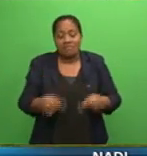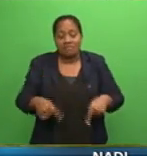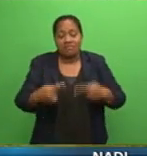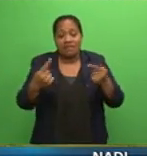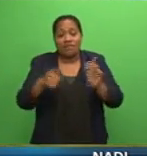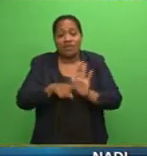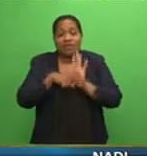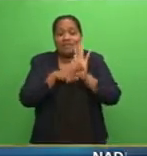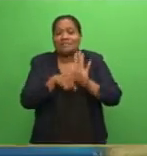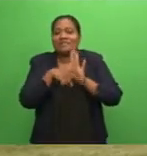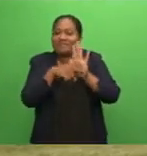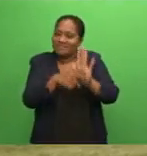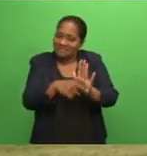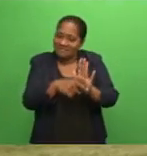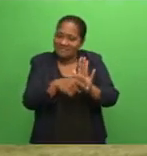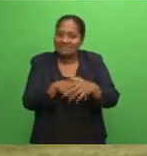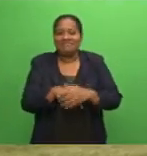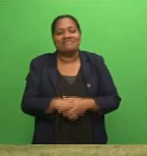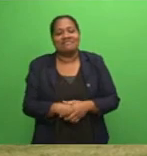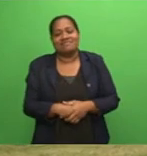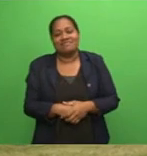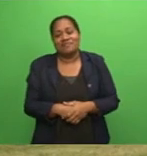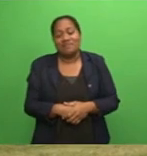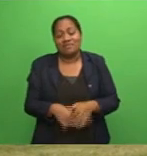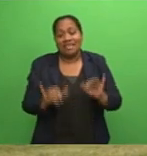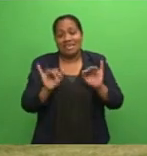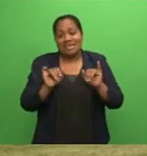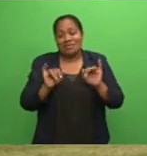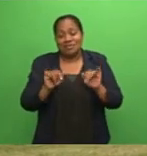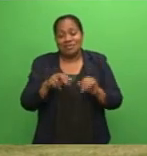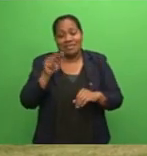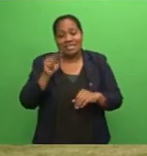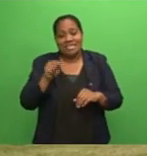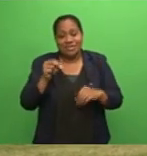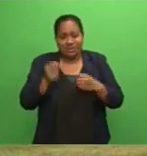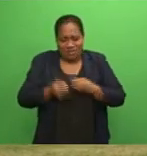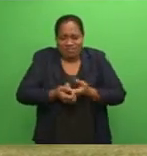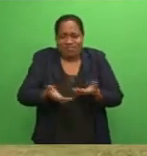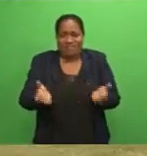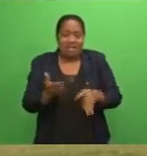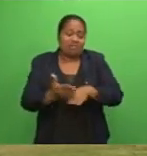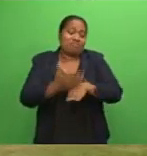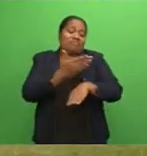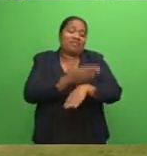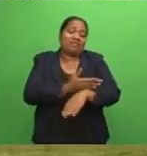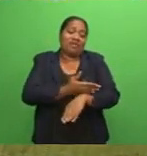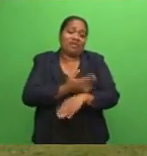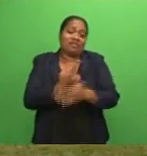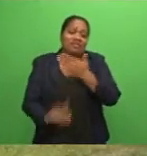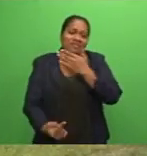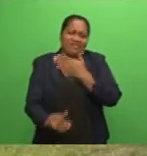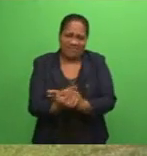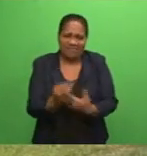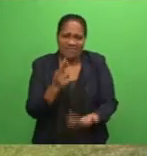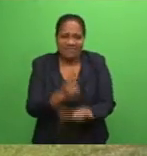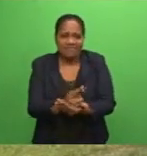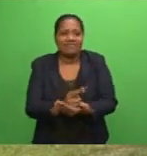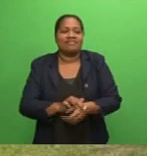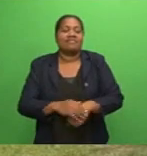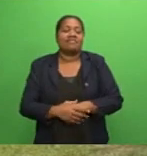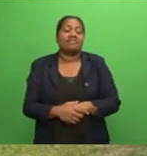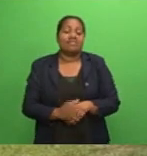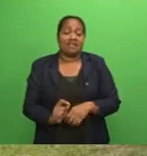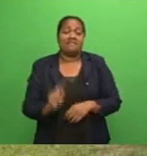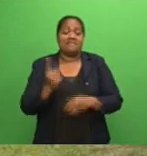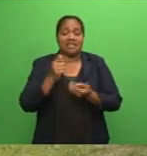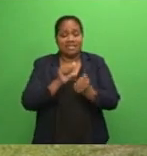it helped the side identify issues that needs to be ironed out before the season starts. And this is our first game after